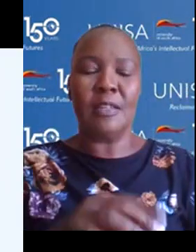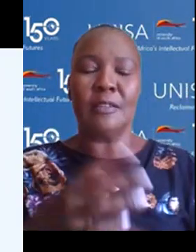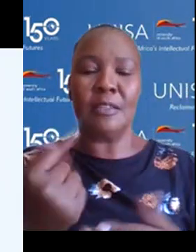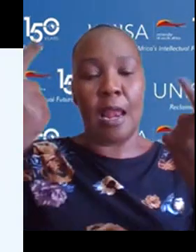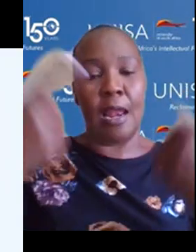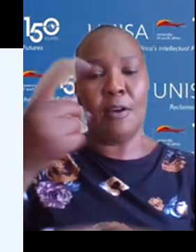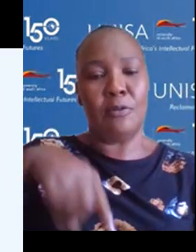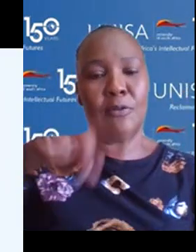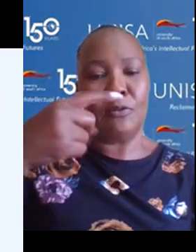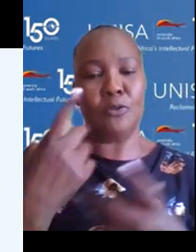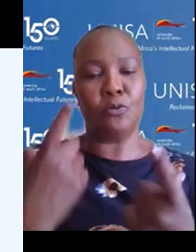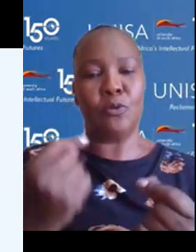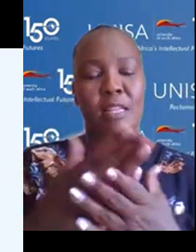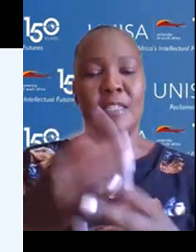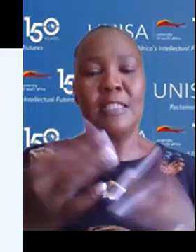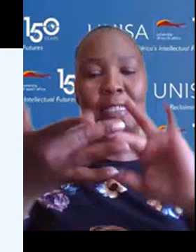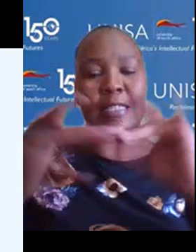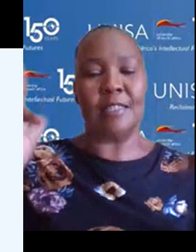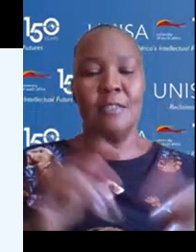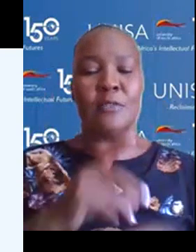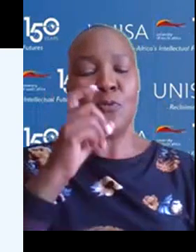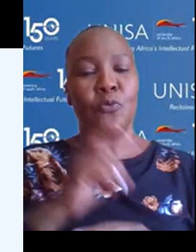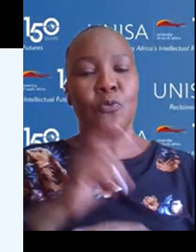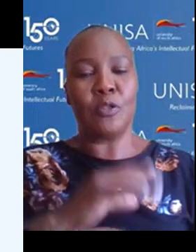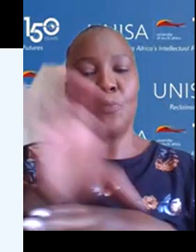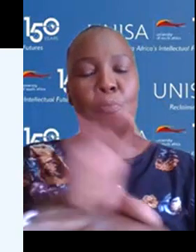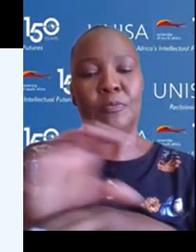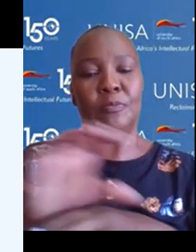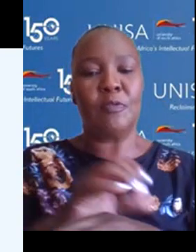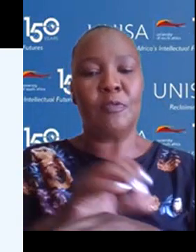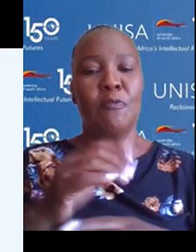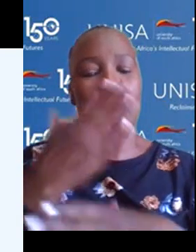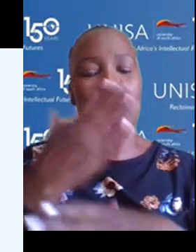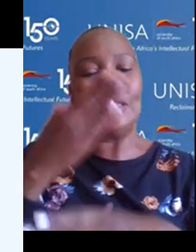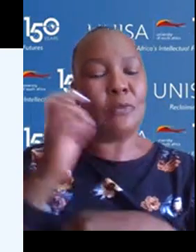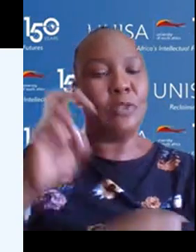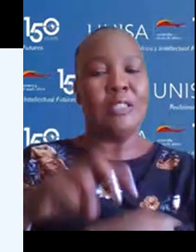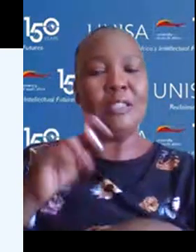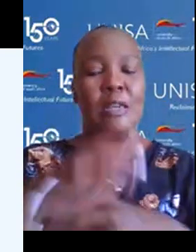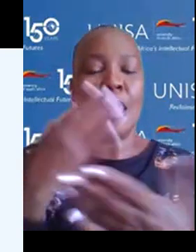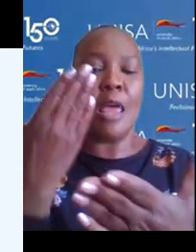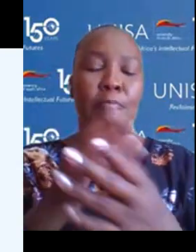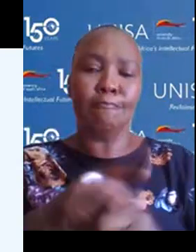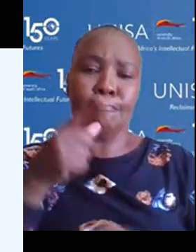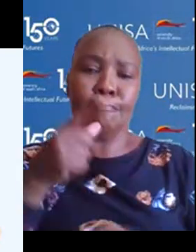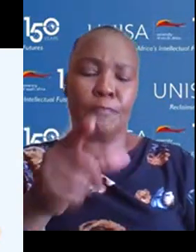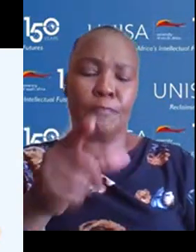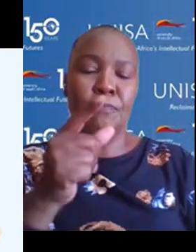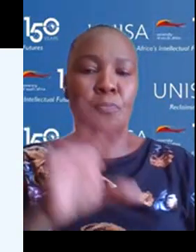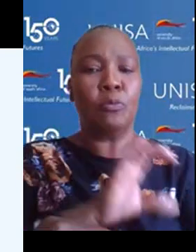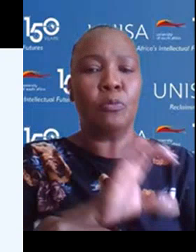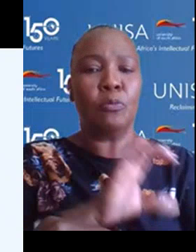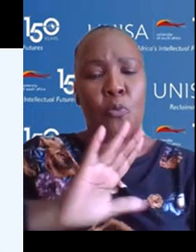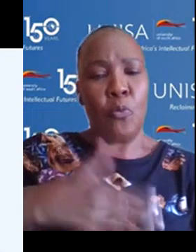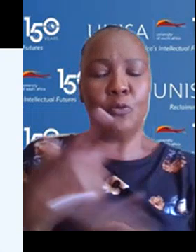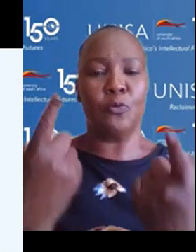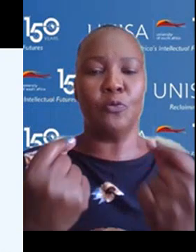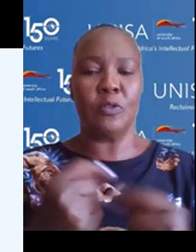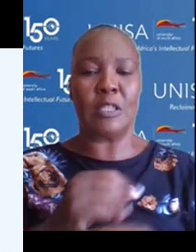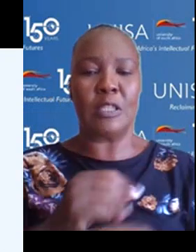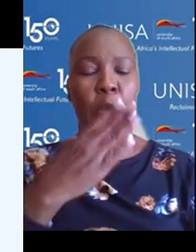to get things done electronically. To use a computer for our tasks, we need to be able to tell the computer what we want it to do.